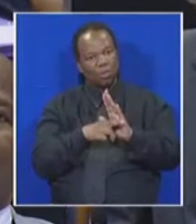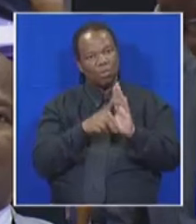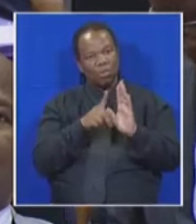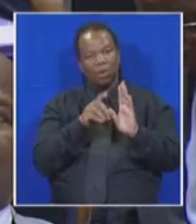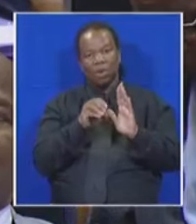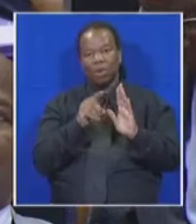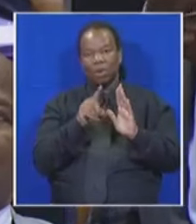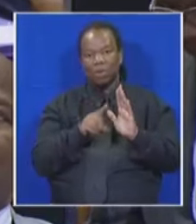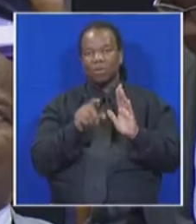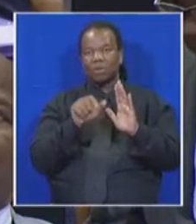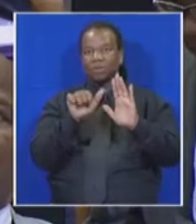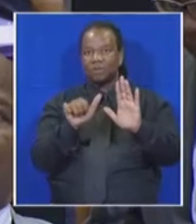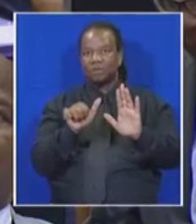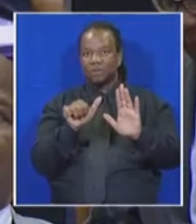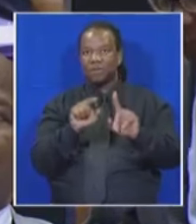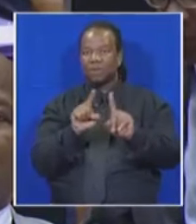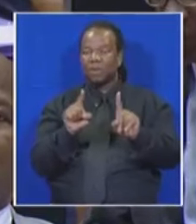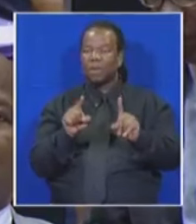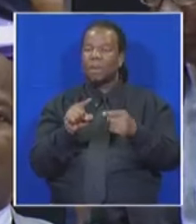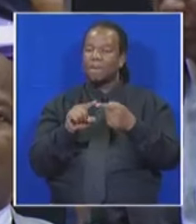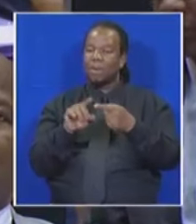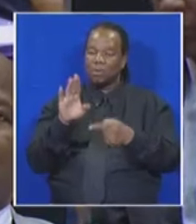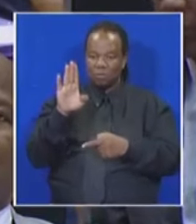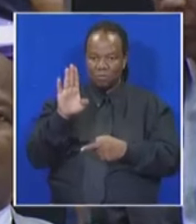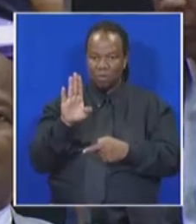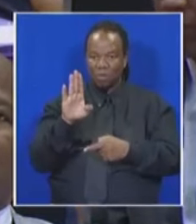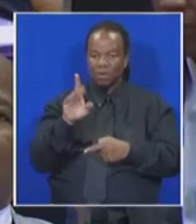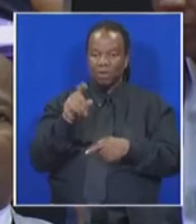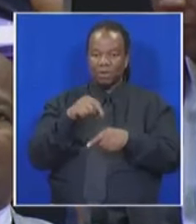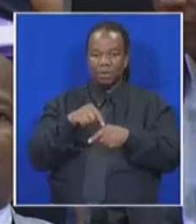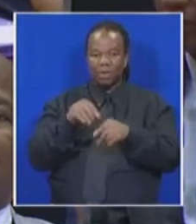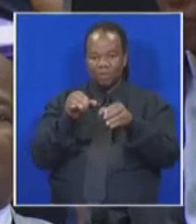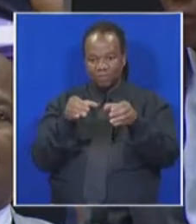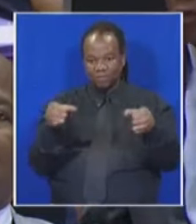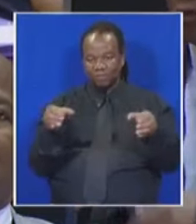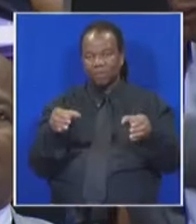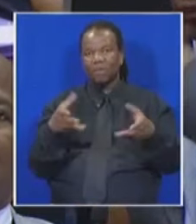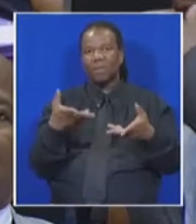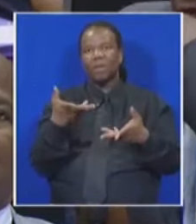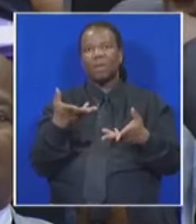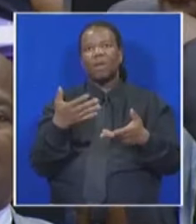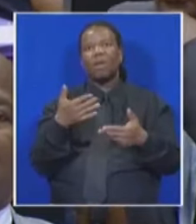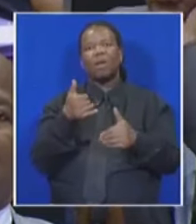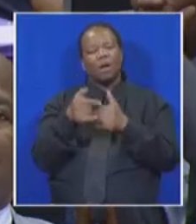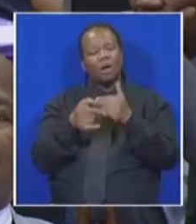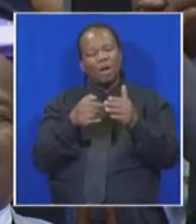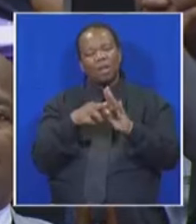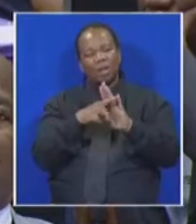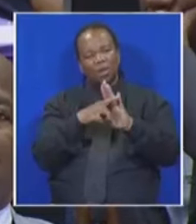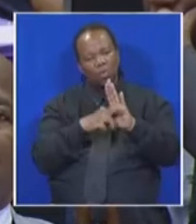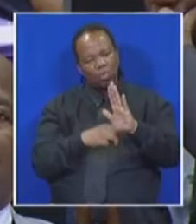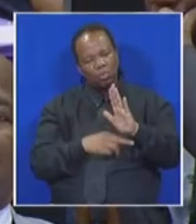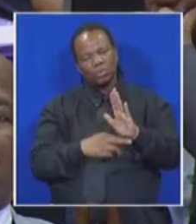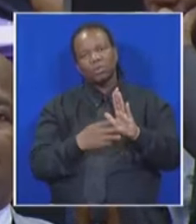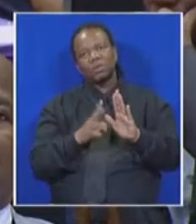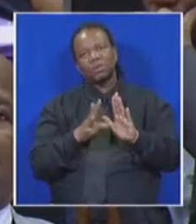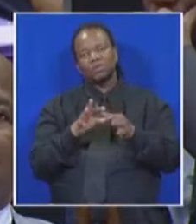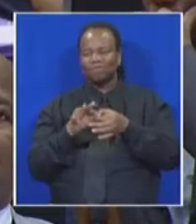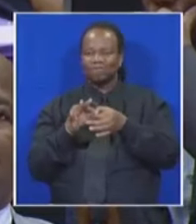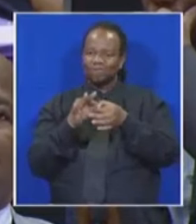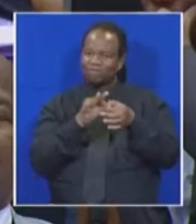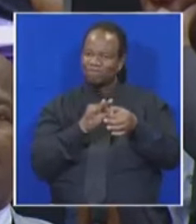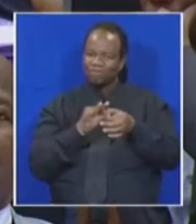the matter of points of order during division. And it states, subject to all other rules relating to the